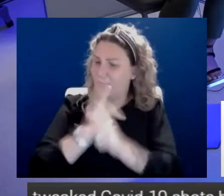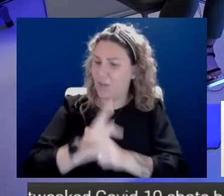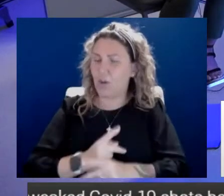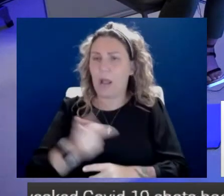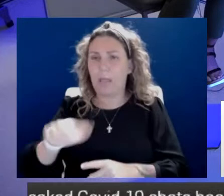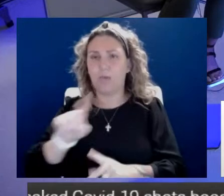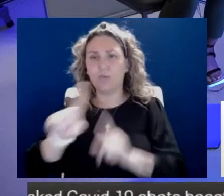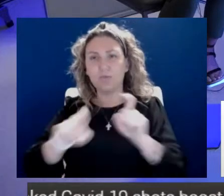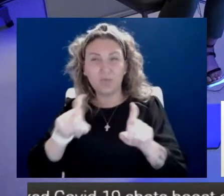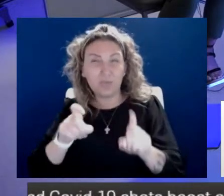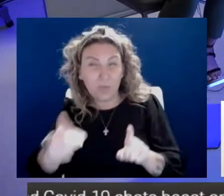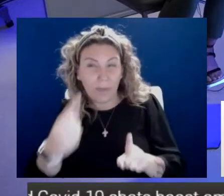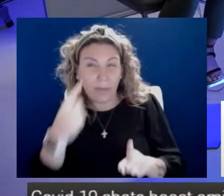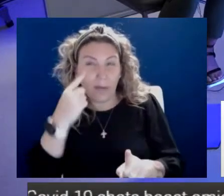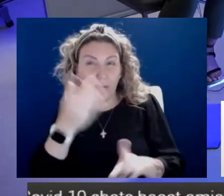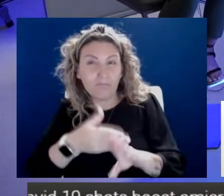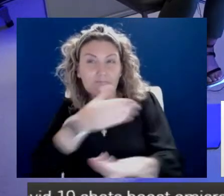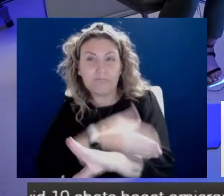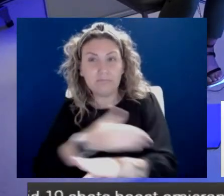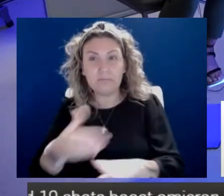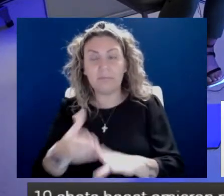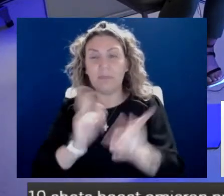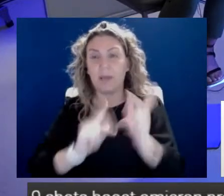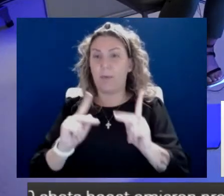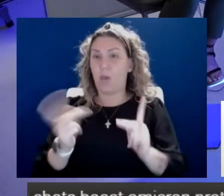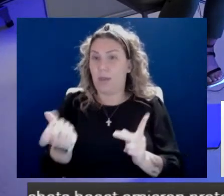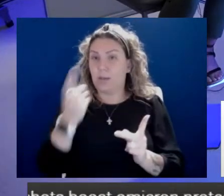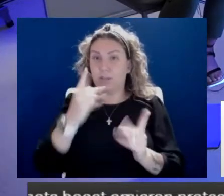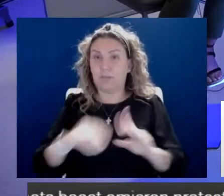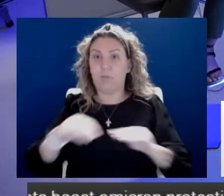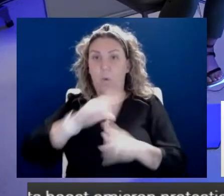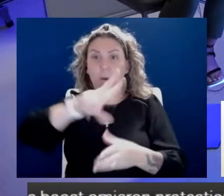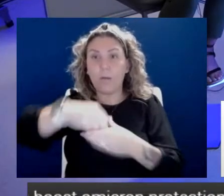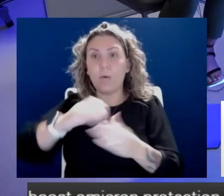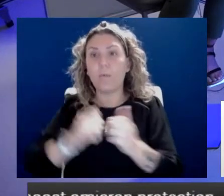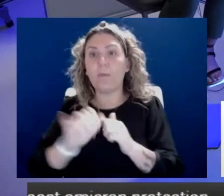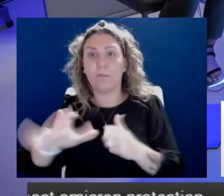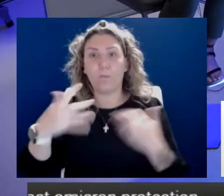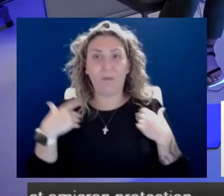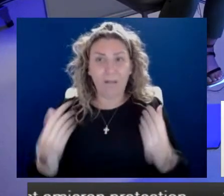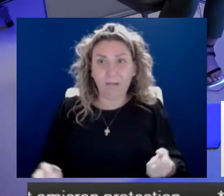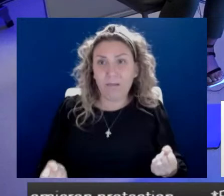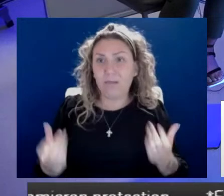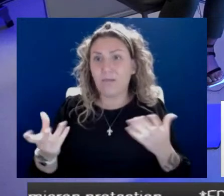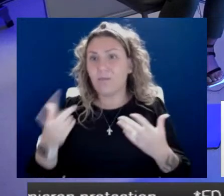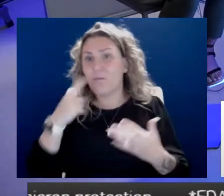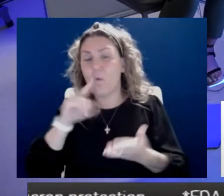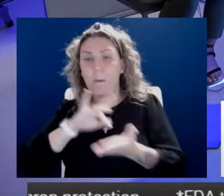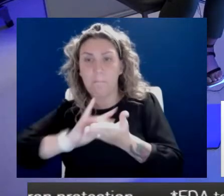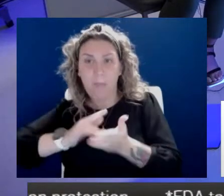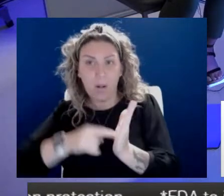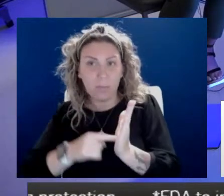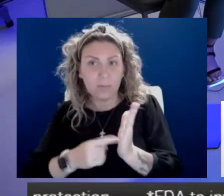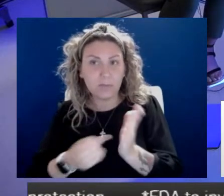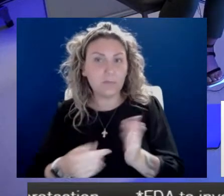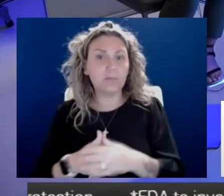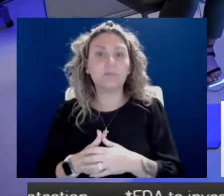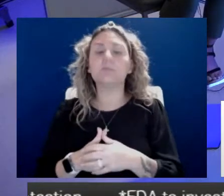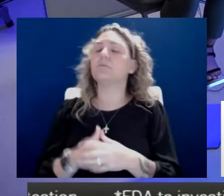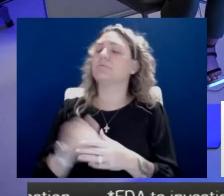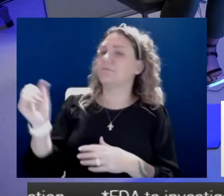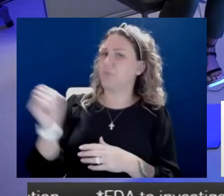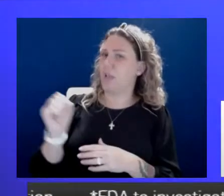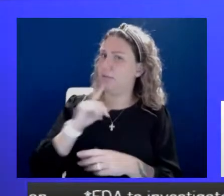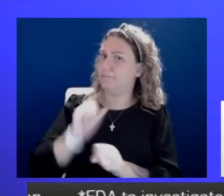getting better? People are understanding that people need to get more engaged on the medical bill side of their health care? Absolutely. I mean, we have a